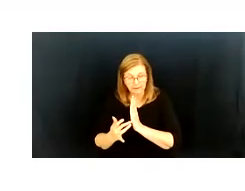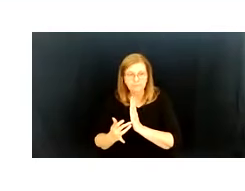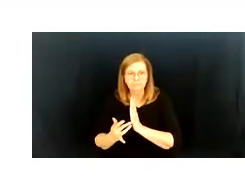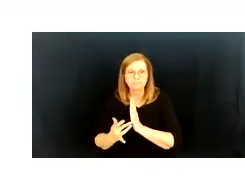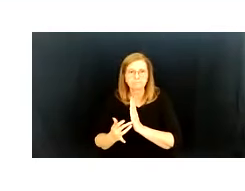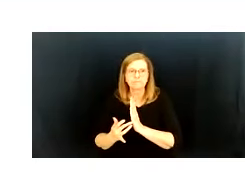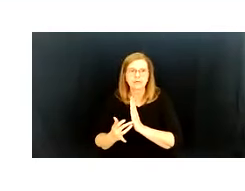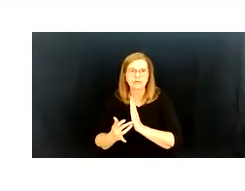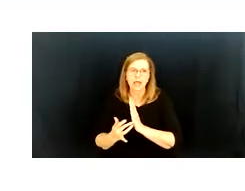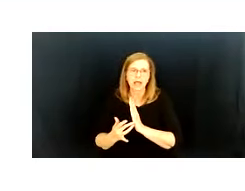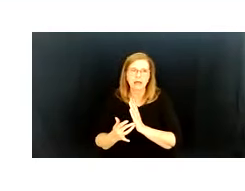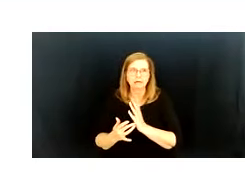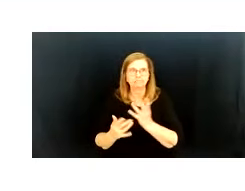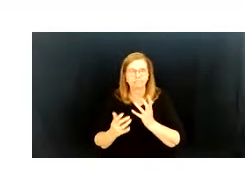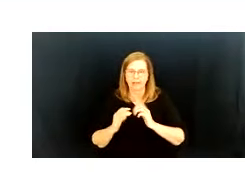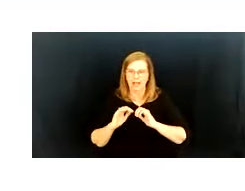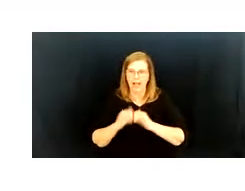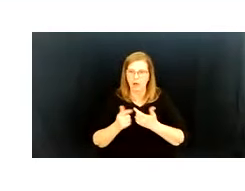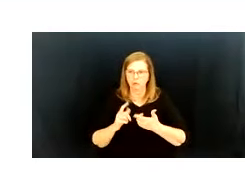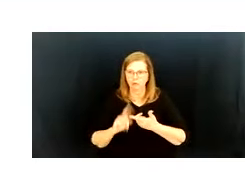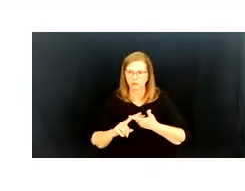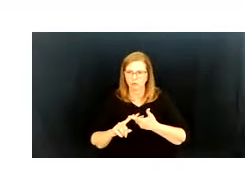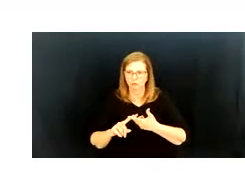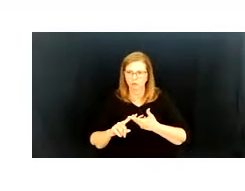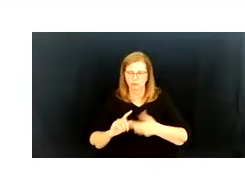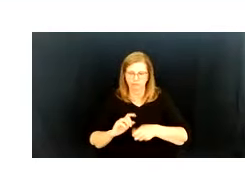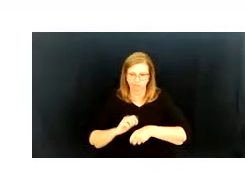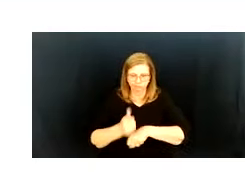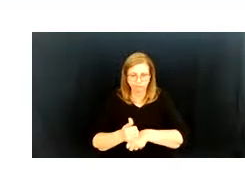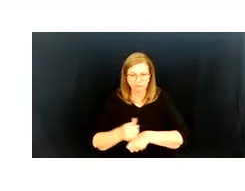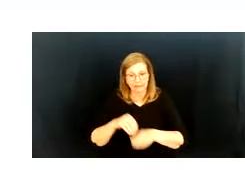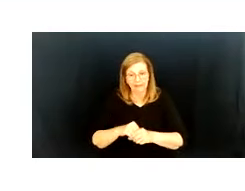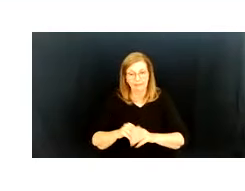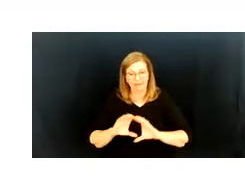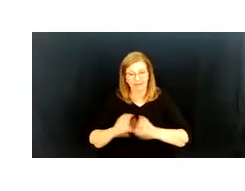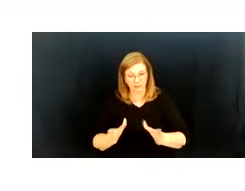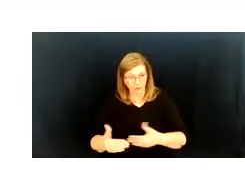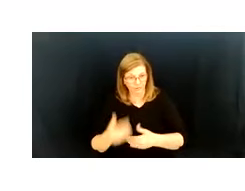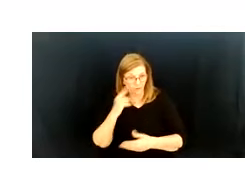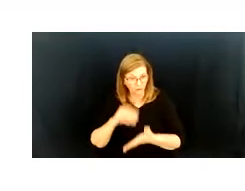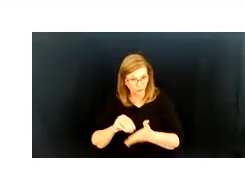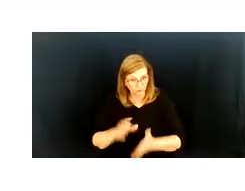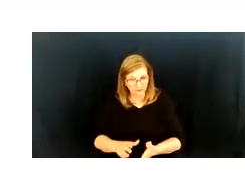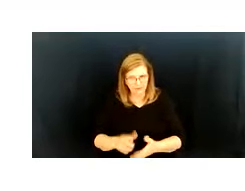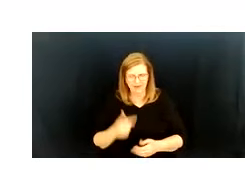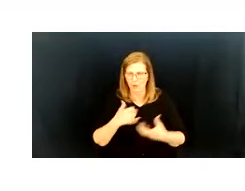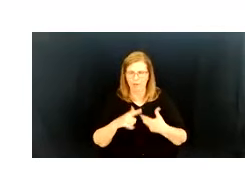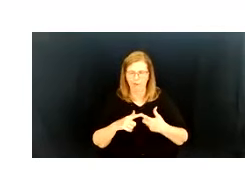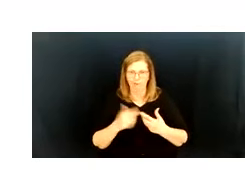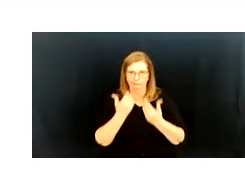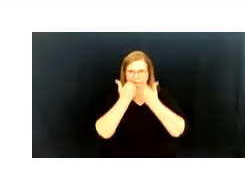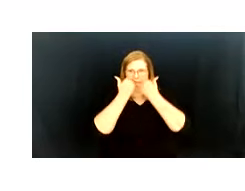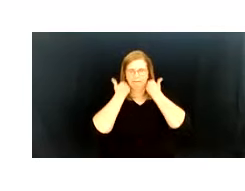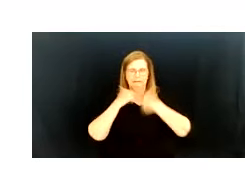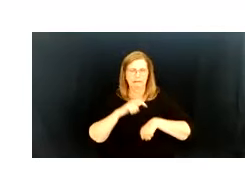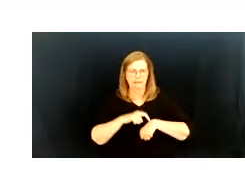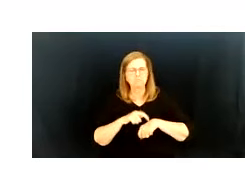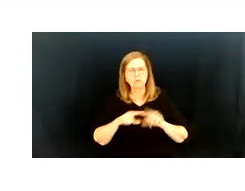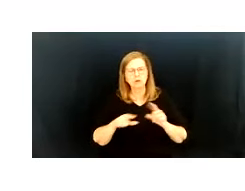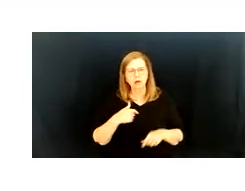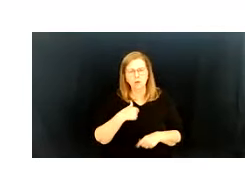and implementation in the IEP in the classroom. So I don't want to take up a whole lot of time. I just wanted to say I'm